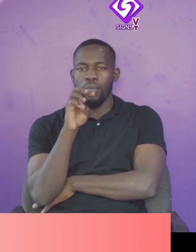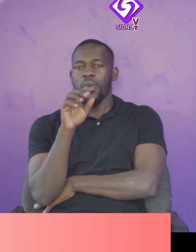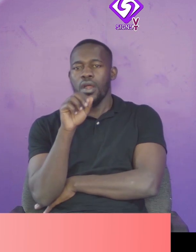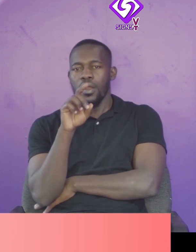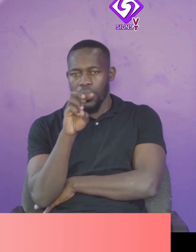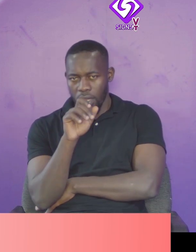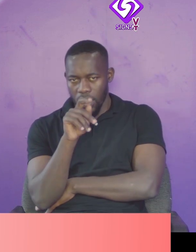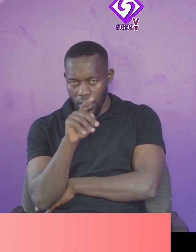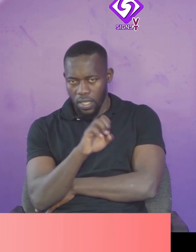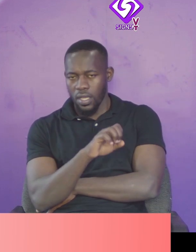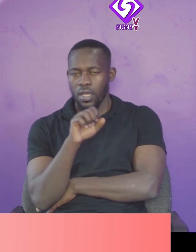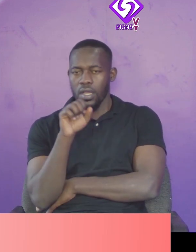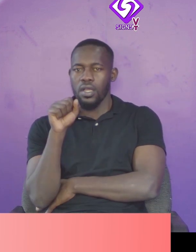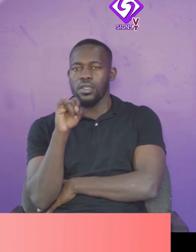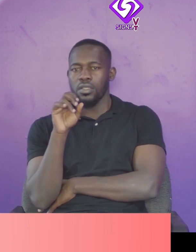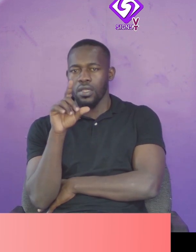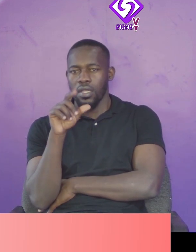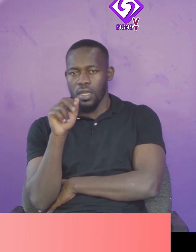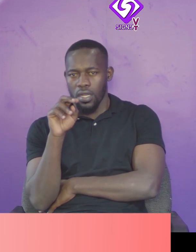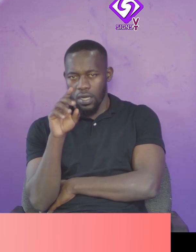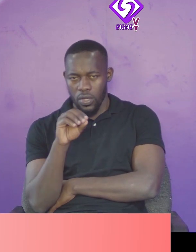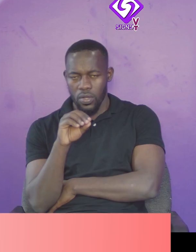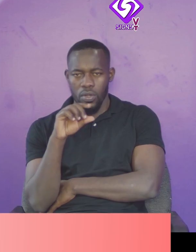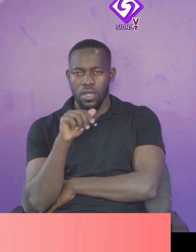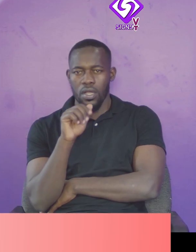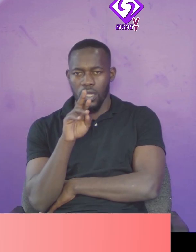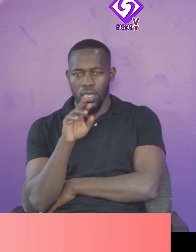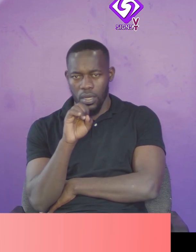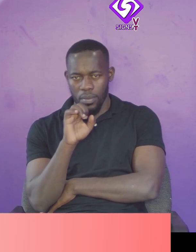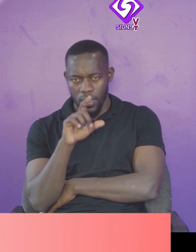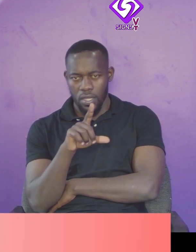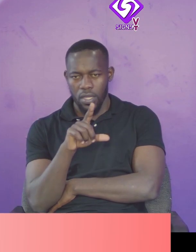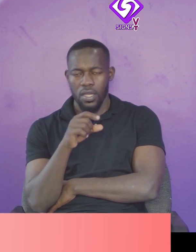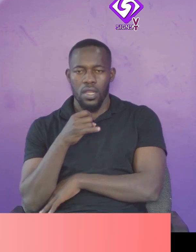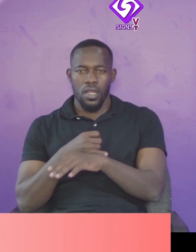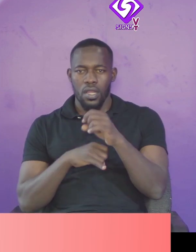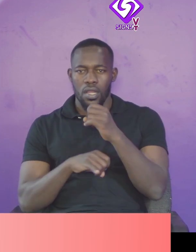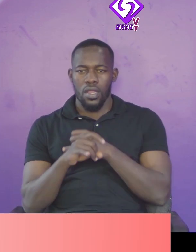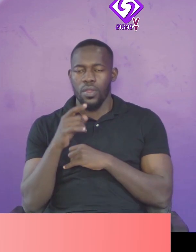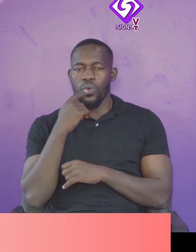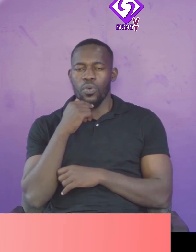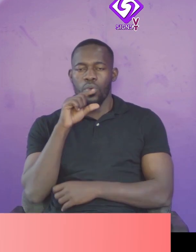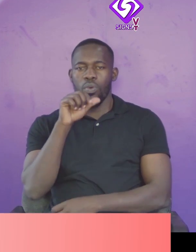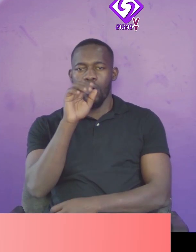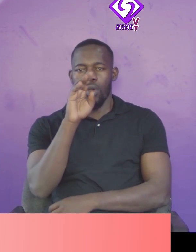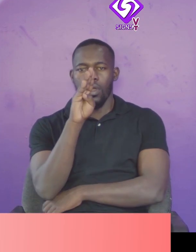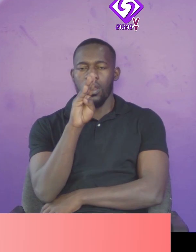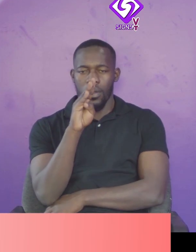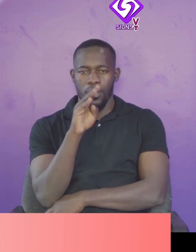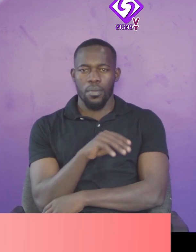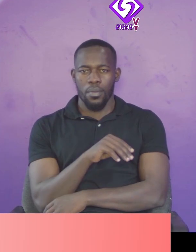Gyökeres, Leandro Trossard, Gabriel Martinelli, and those that are injured are Gabriel Magalhaes, Kai